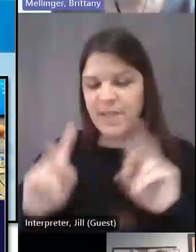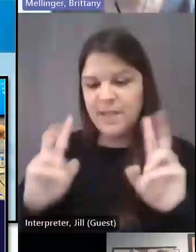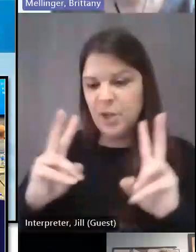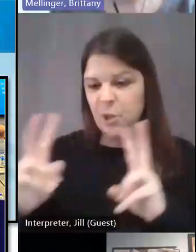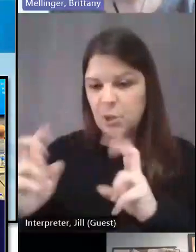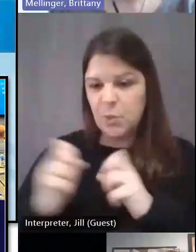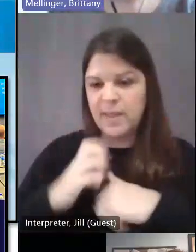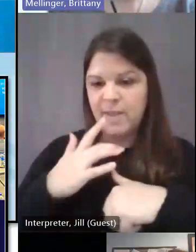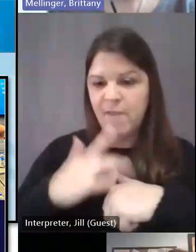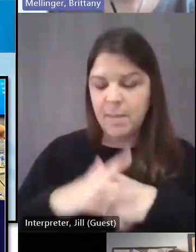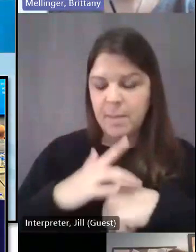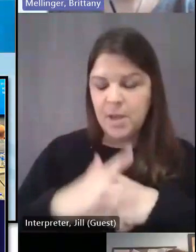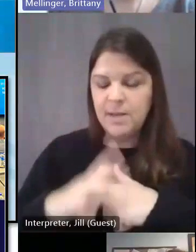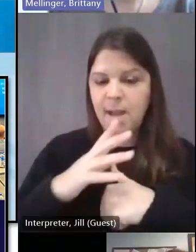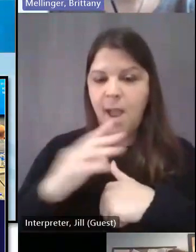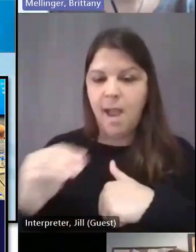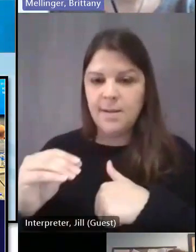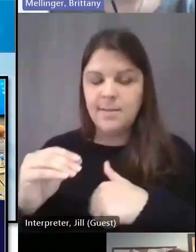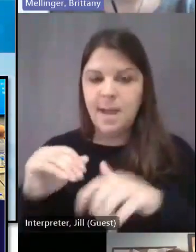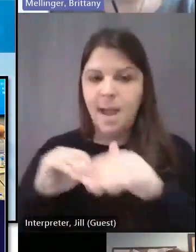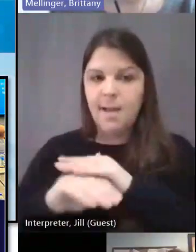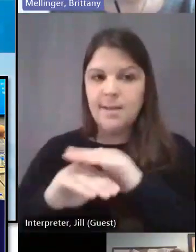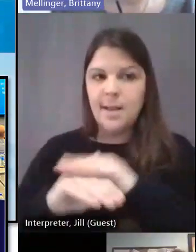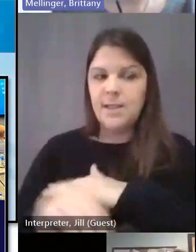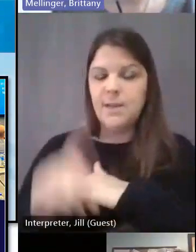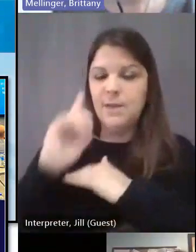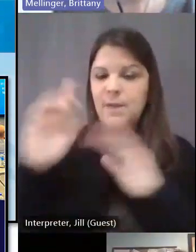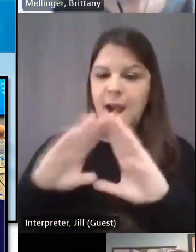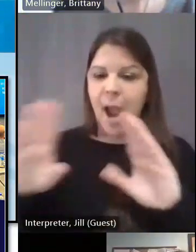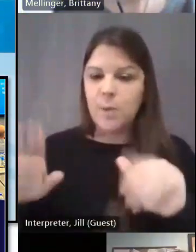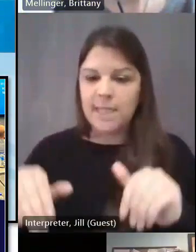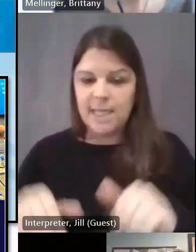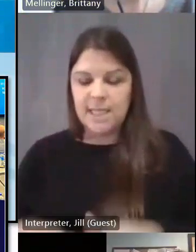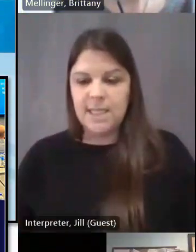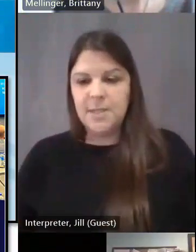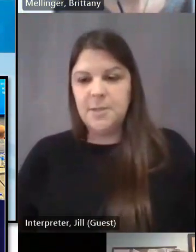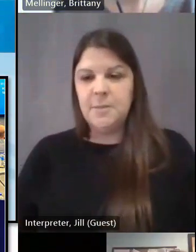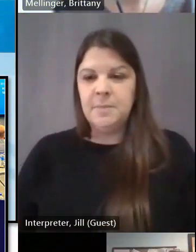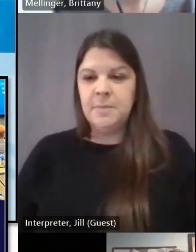availability and access to housing.